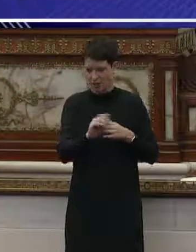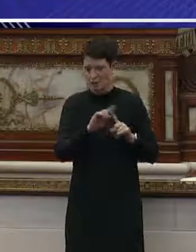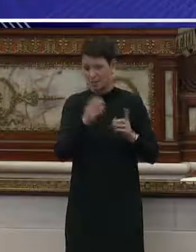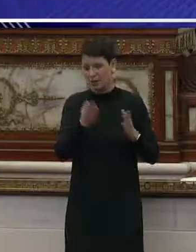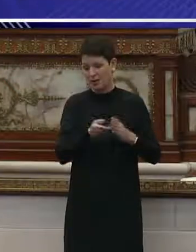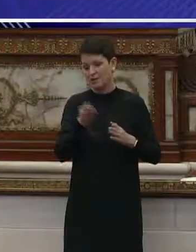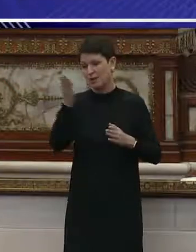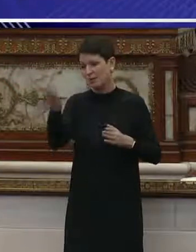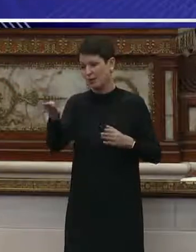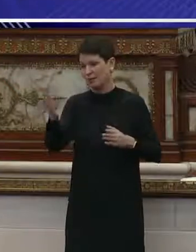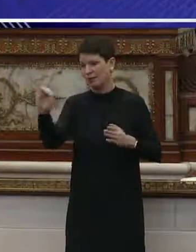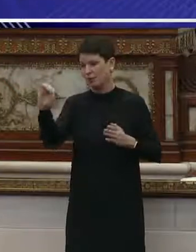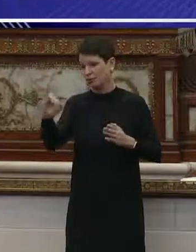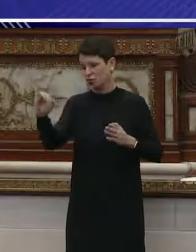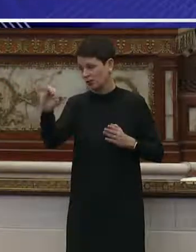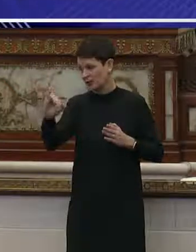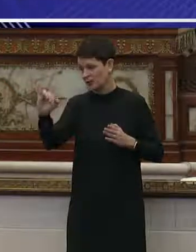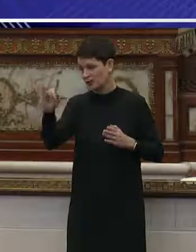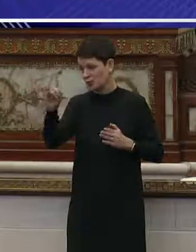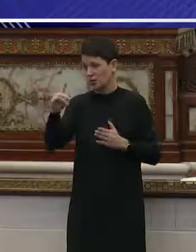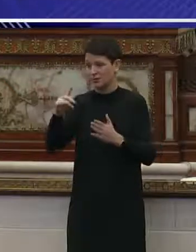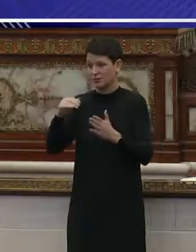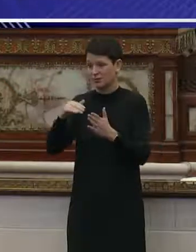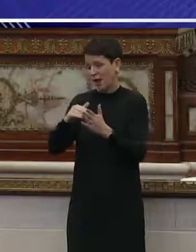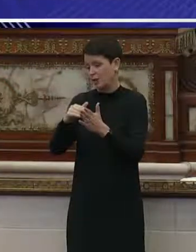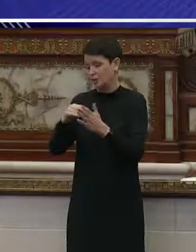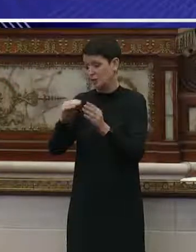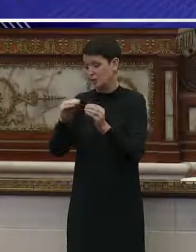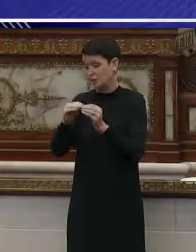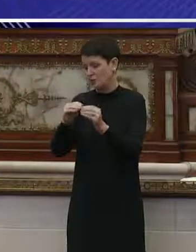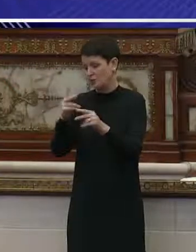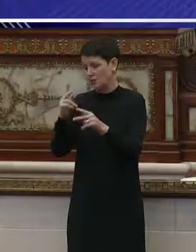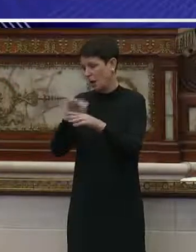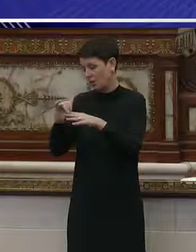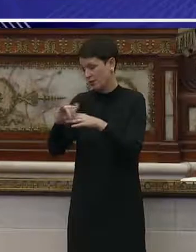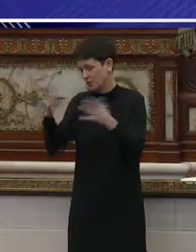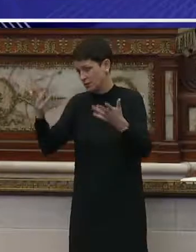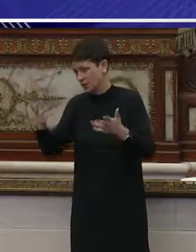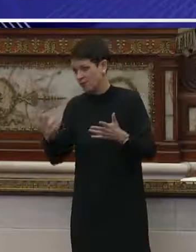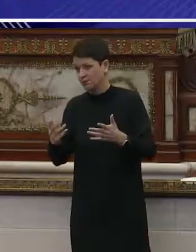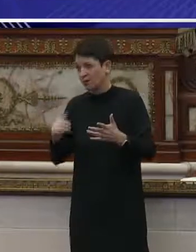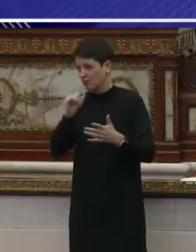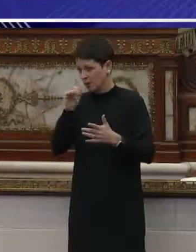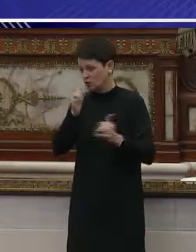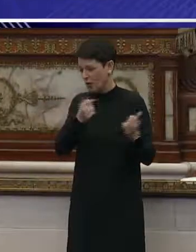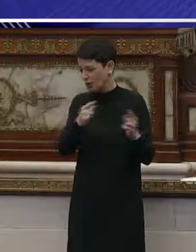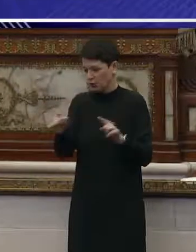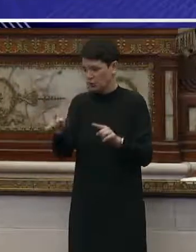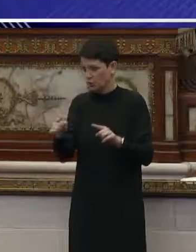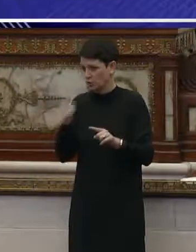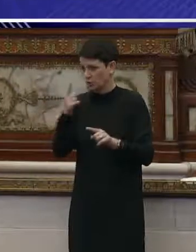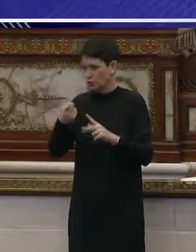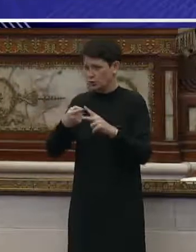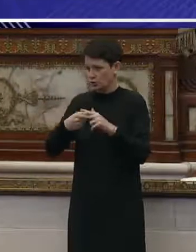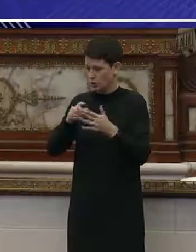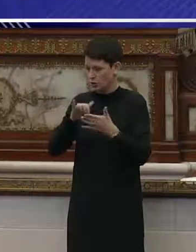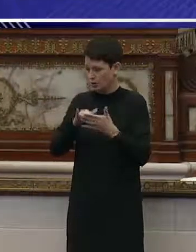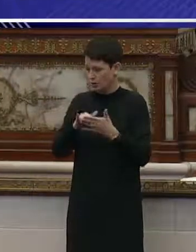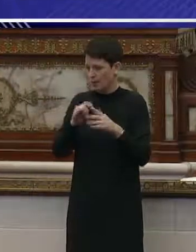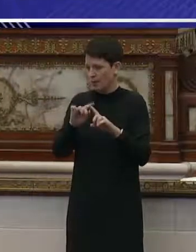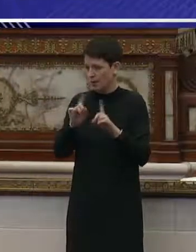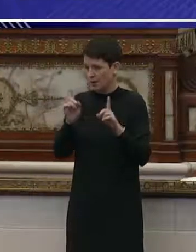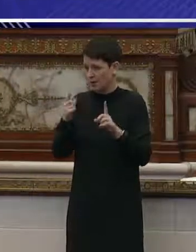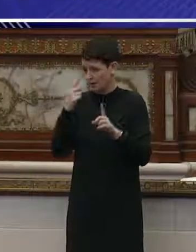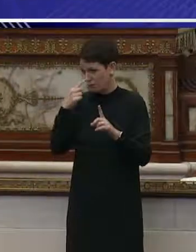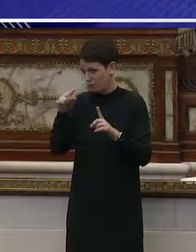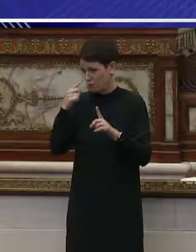billing 1,000 times that. I'm not sure how that works. You started on that, but if you